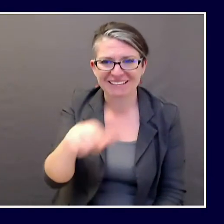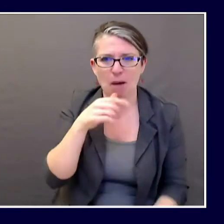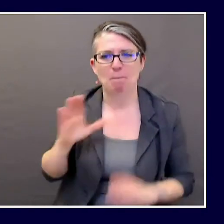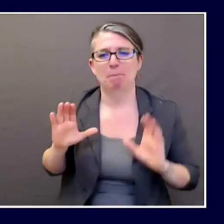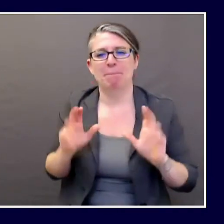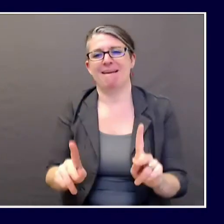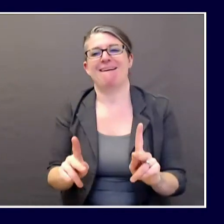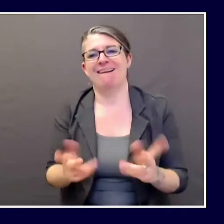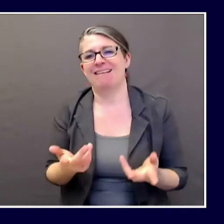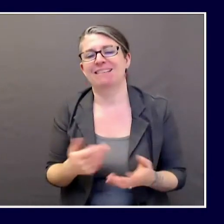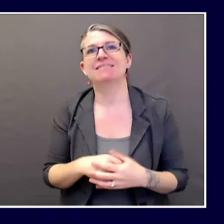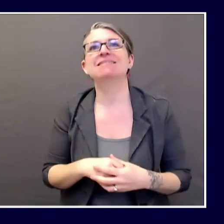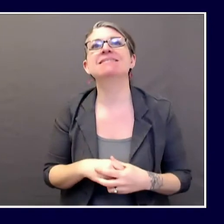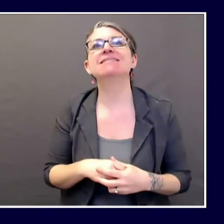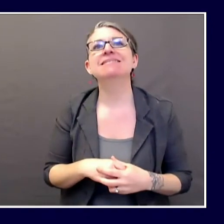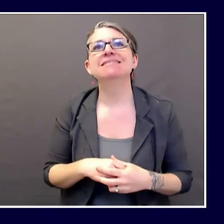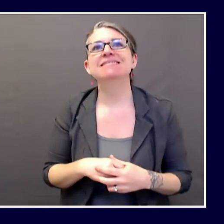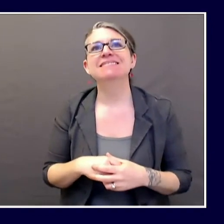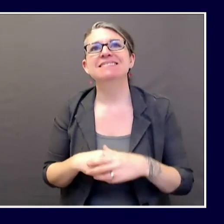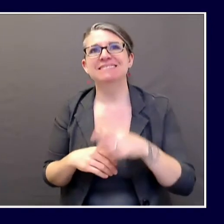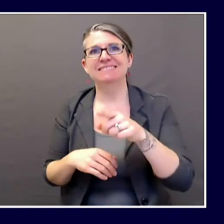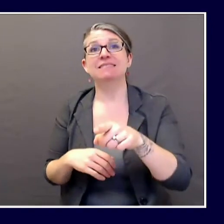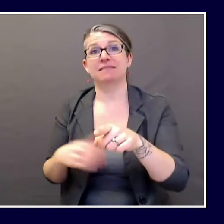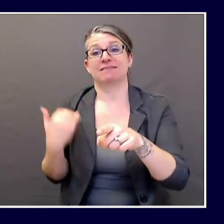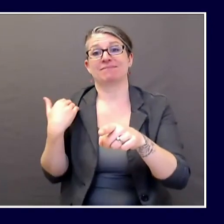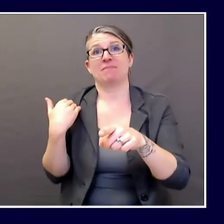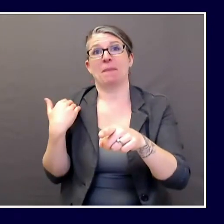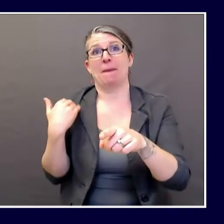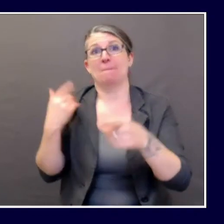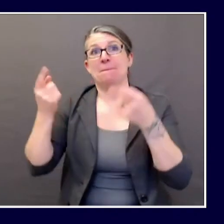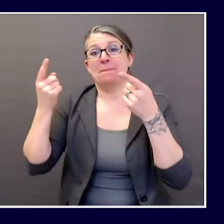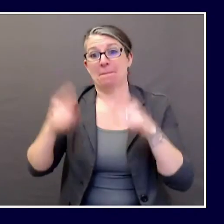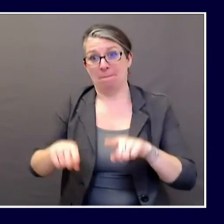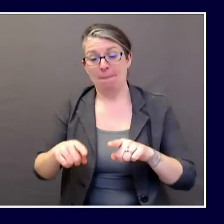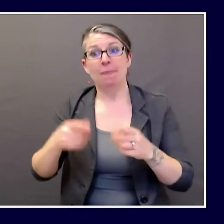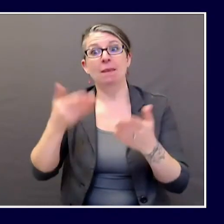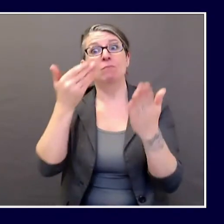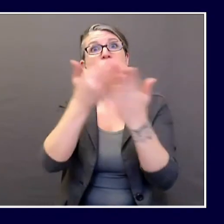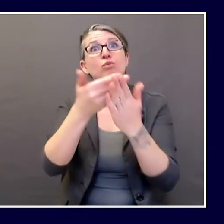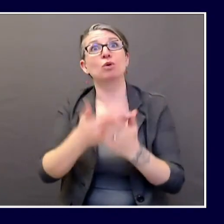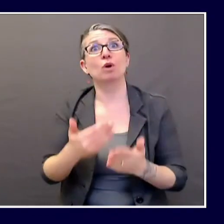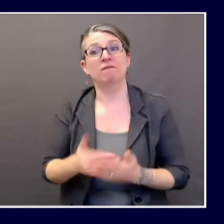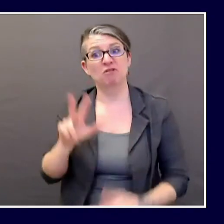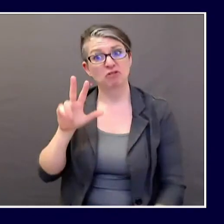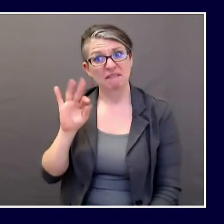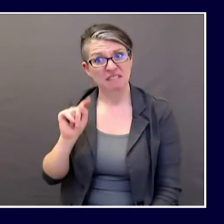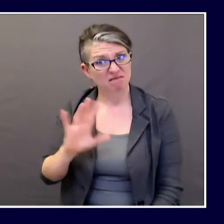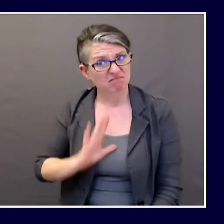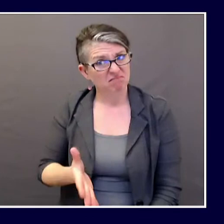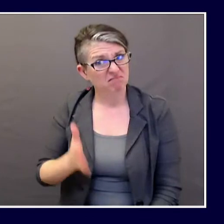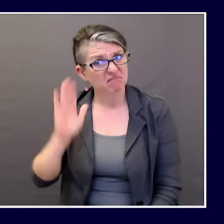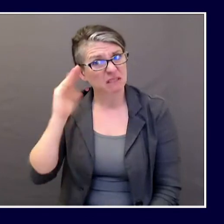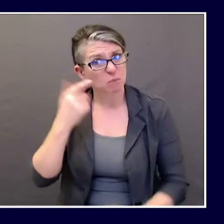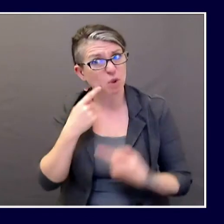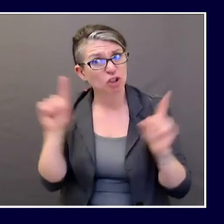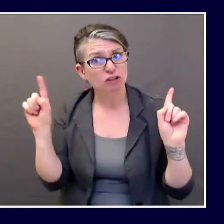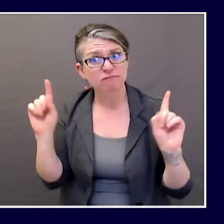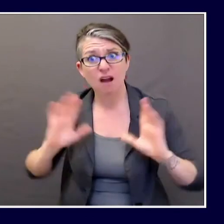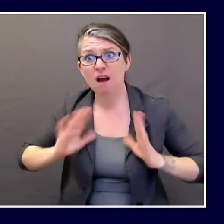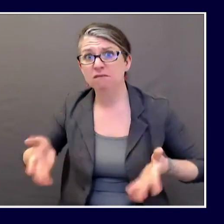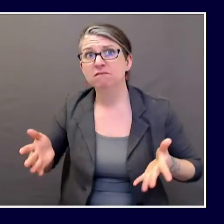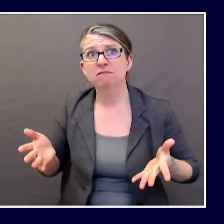washing, symptom checking, and that 3 feet of distance. Just last night on a call with some of my colleagues from the US CDC,